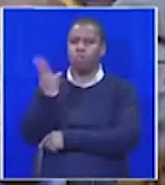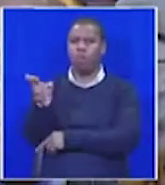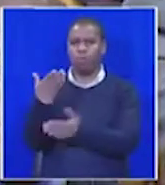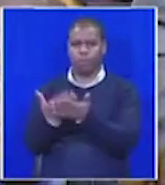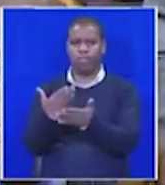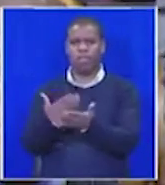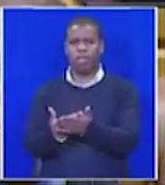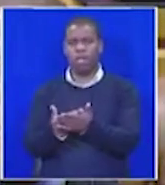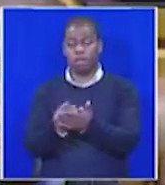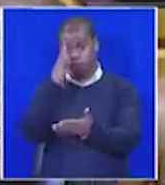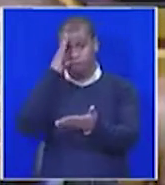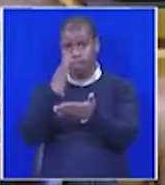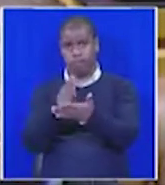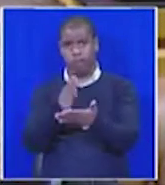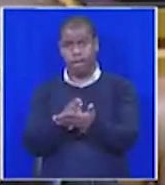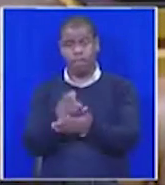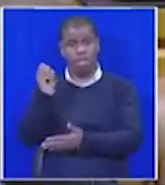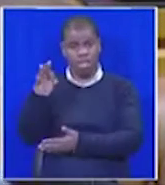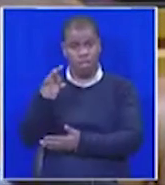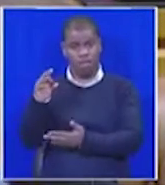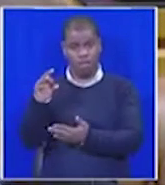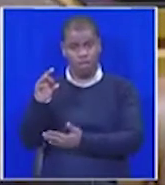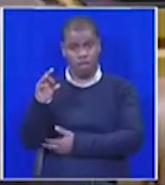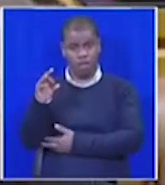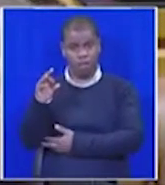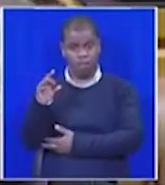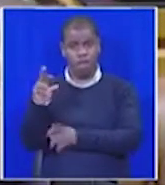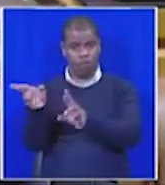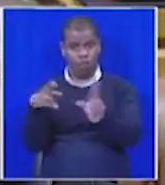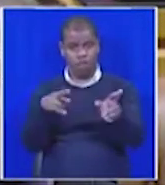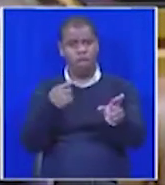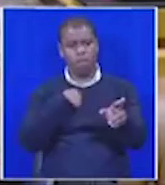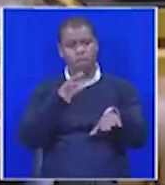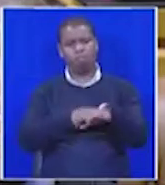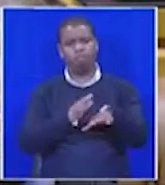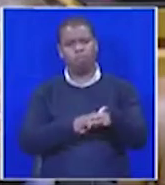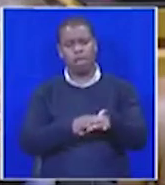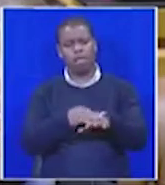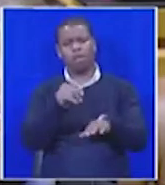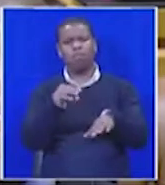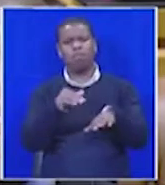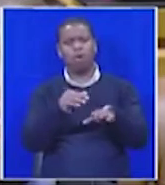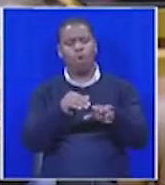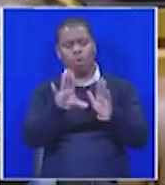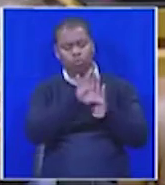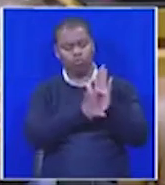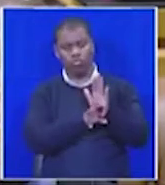made, particularly with reference to offences related to the